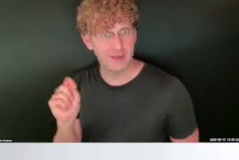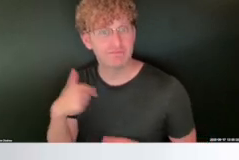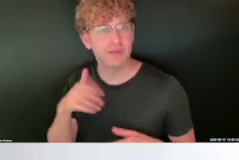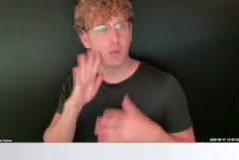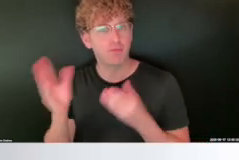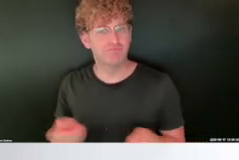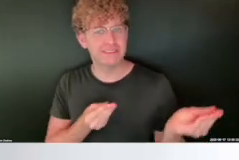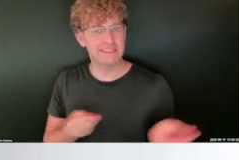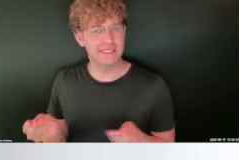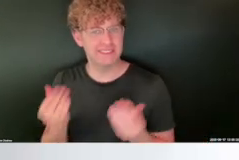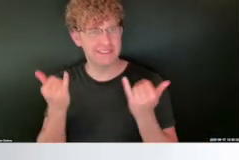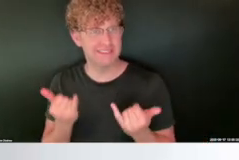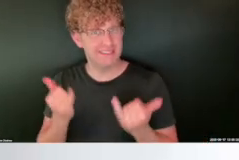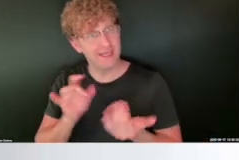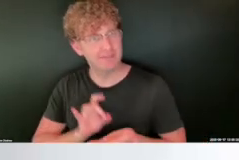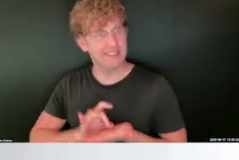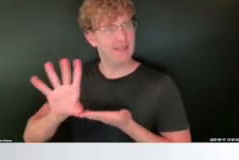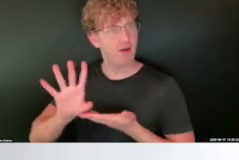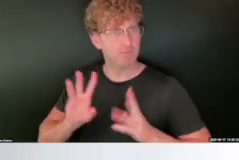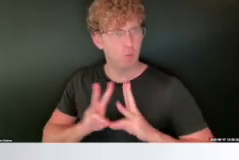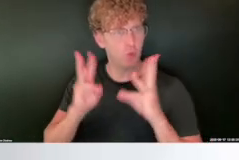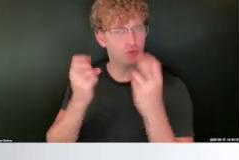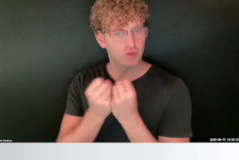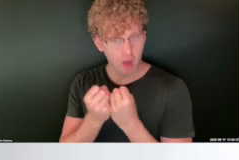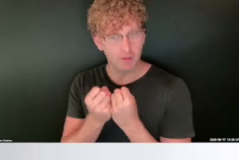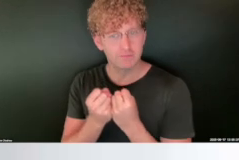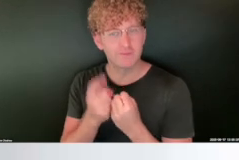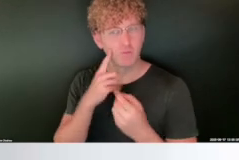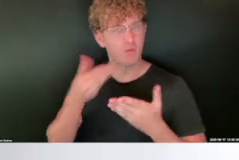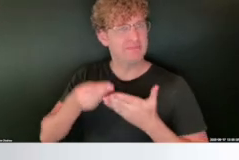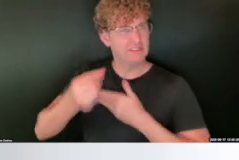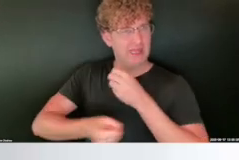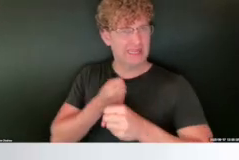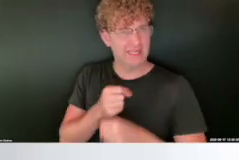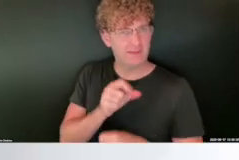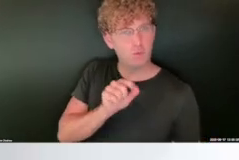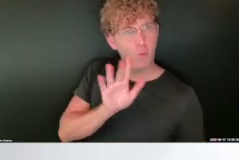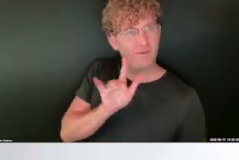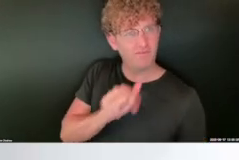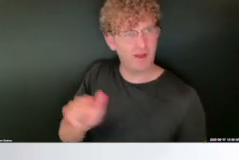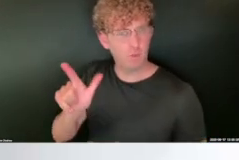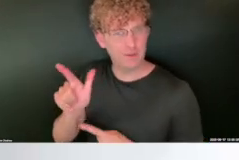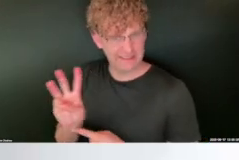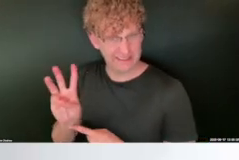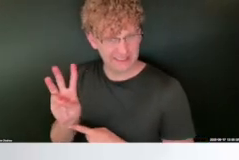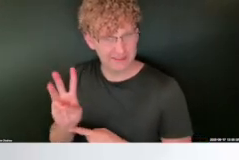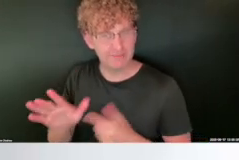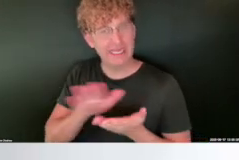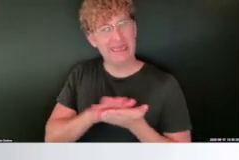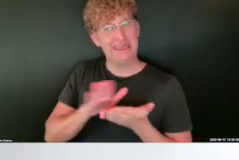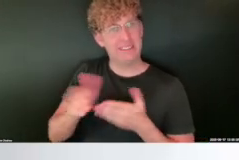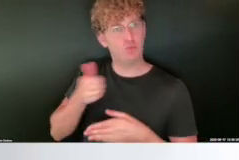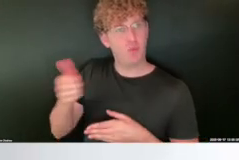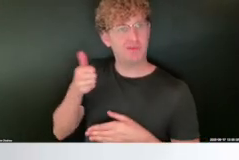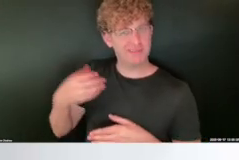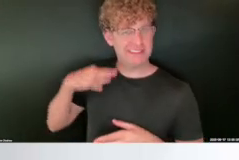workshop on the fiscal year 2025-26 Clean Transportation Incentives Funding Plan. Note